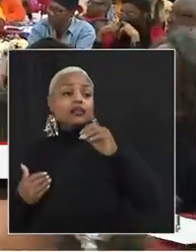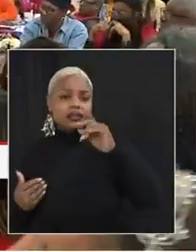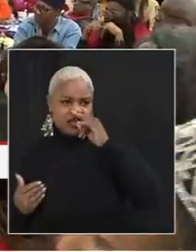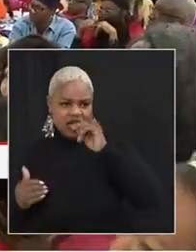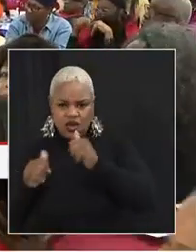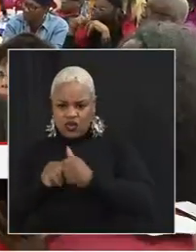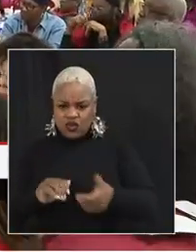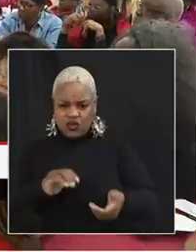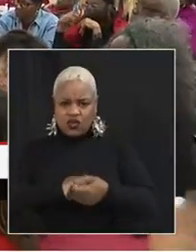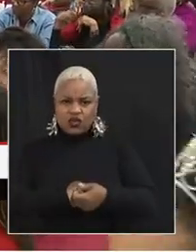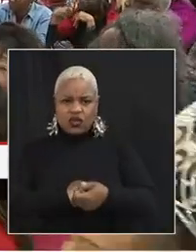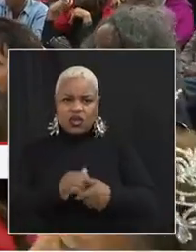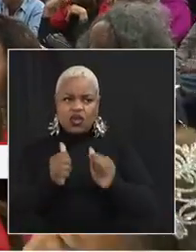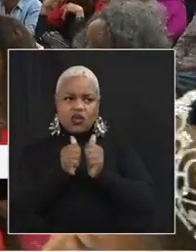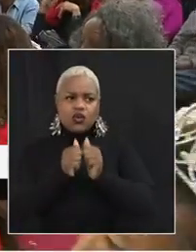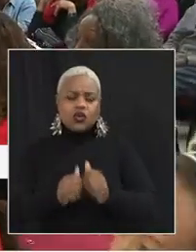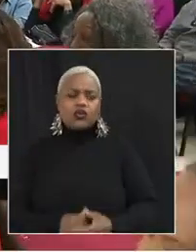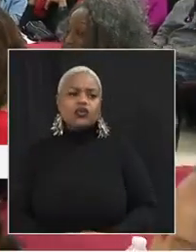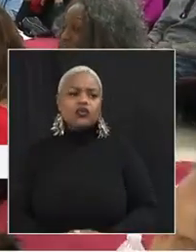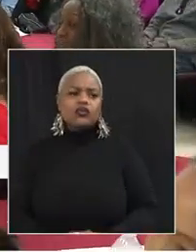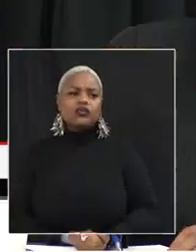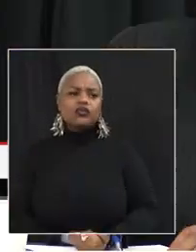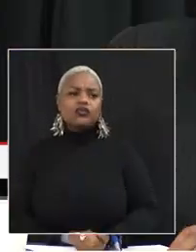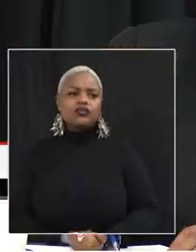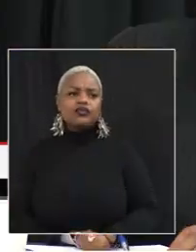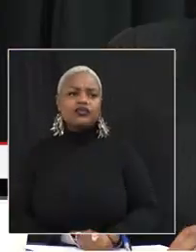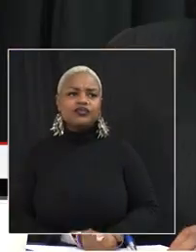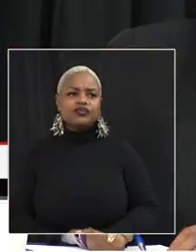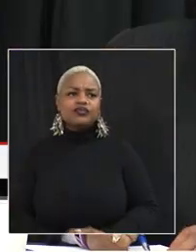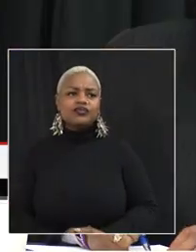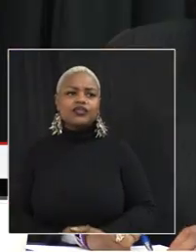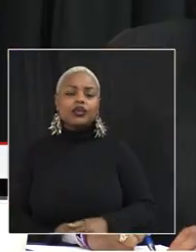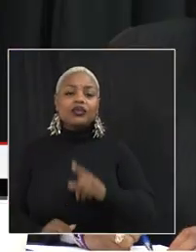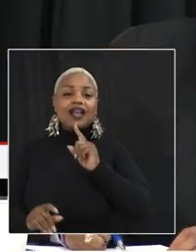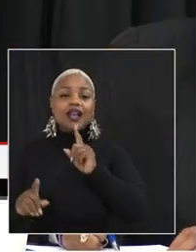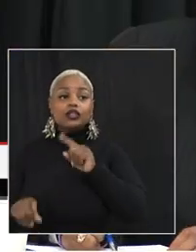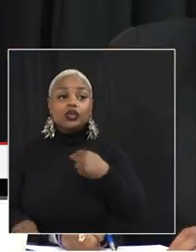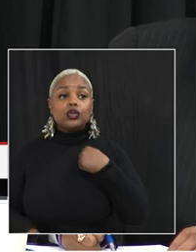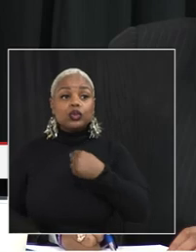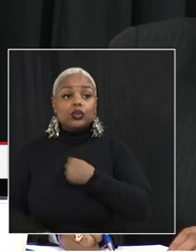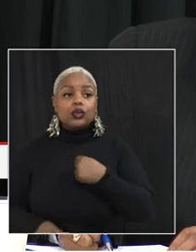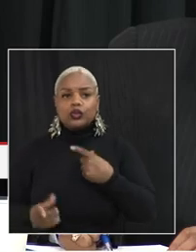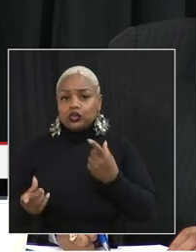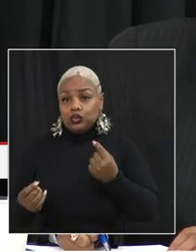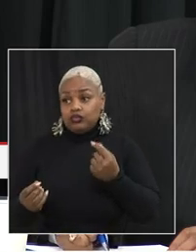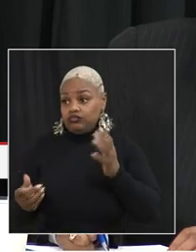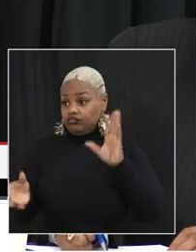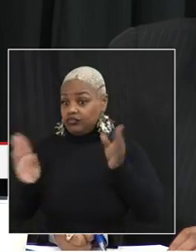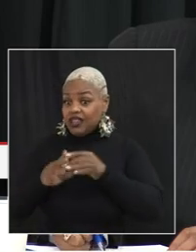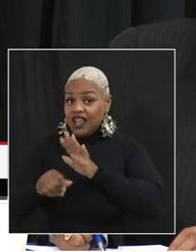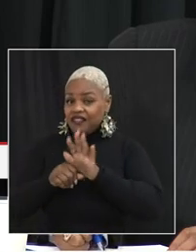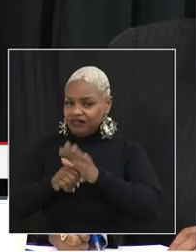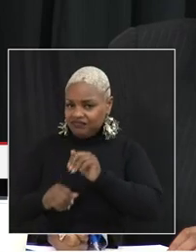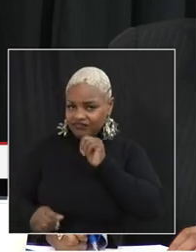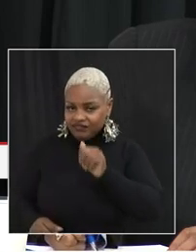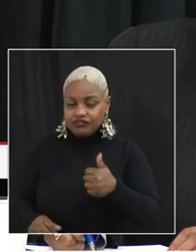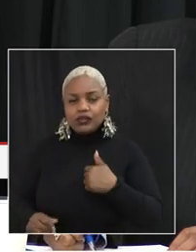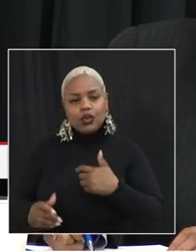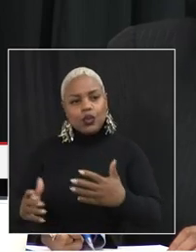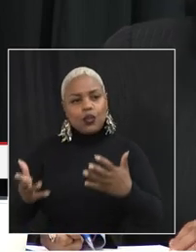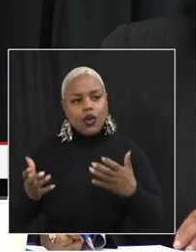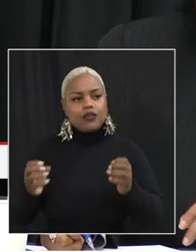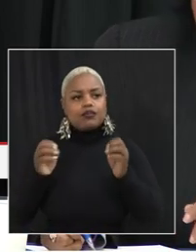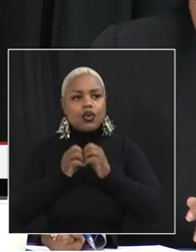Well, I think the answer to that is that we don't do enough, and we want to do more. And we've had various programs over the